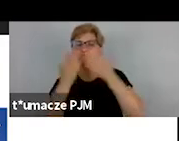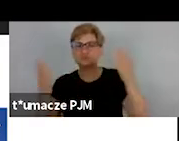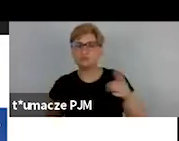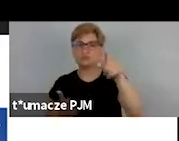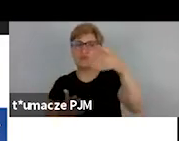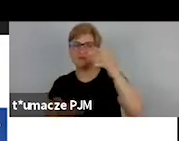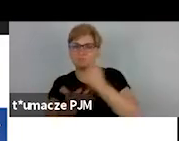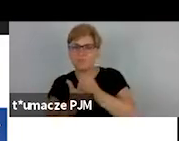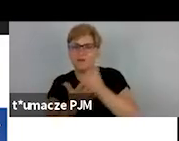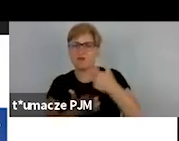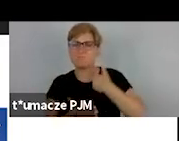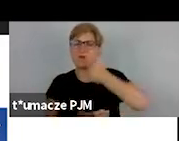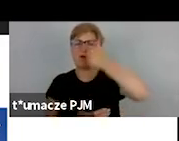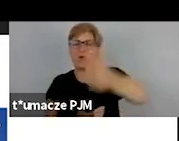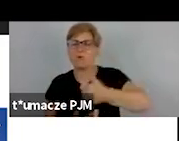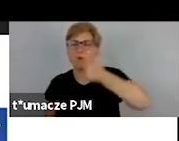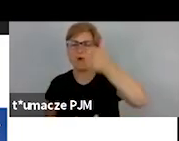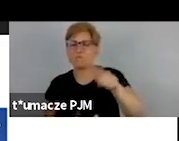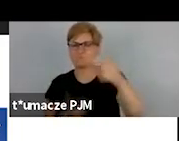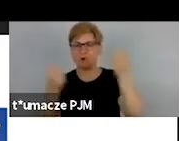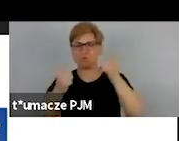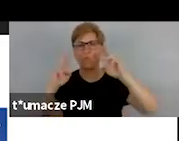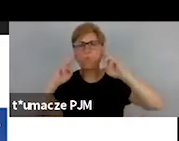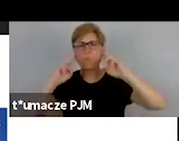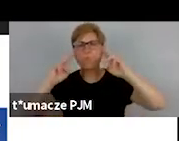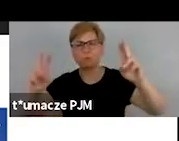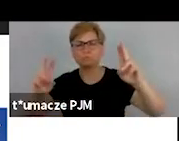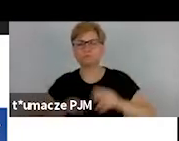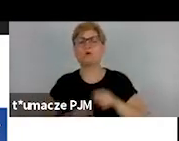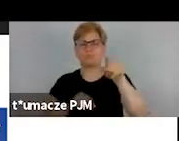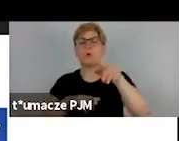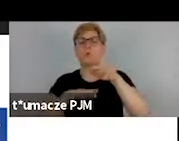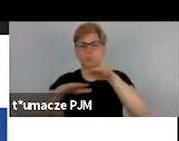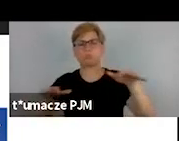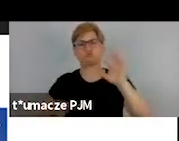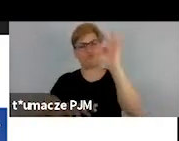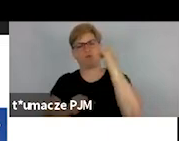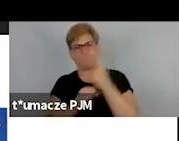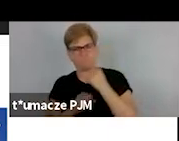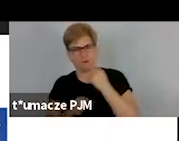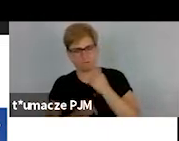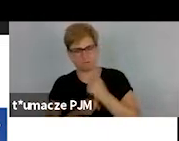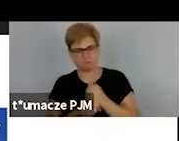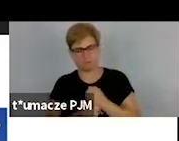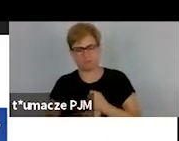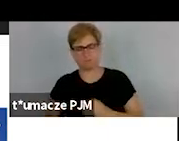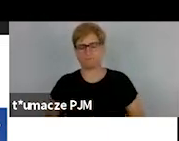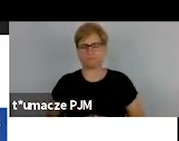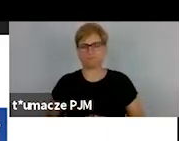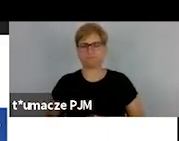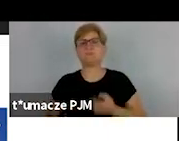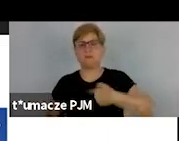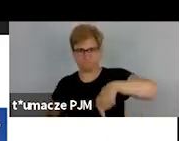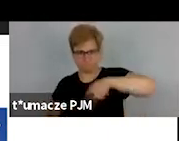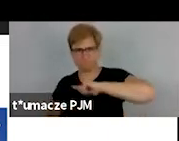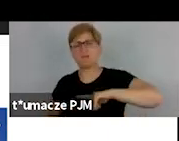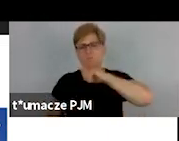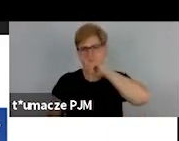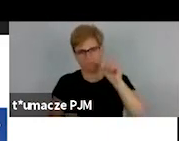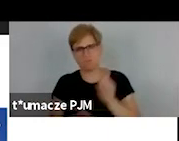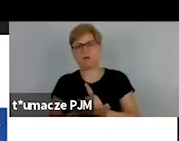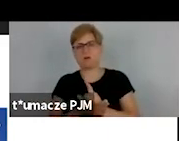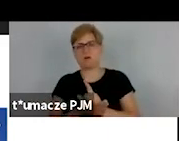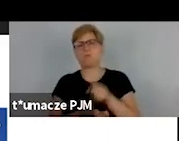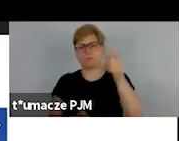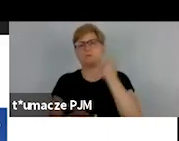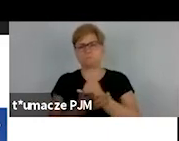accountable. And we won that case, and he was forced to make an apology on national television for